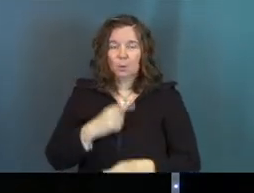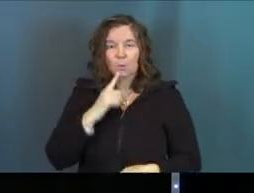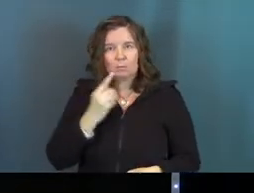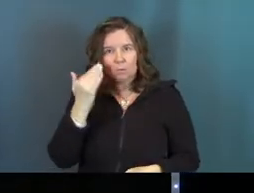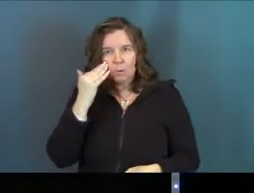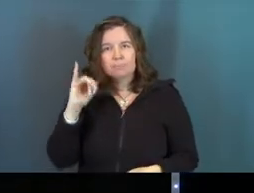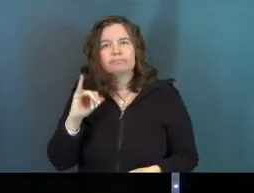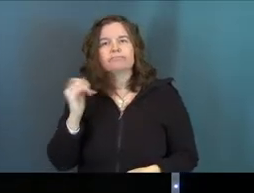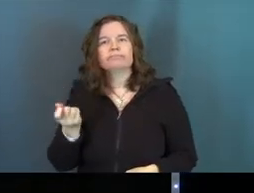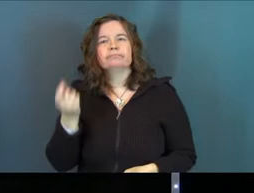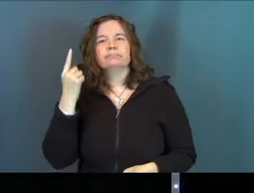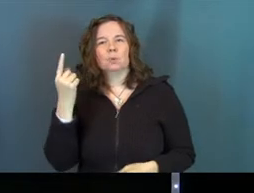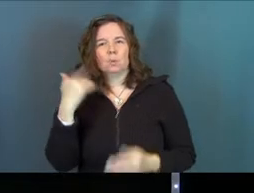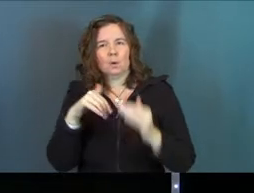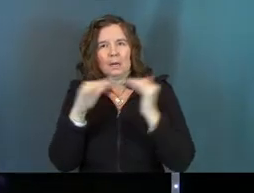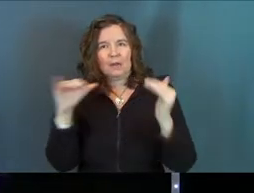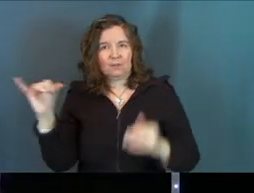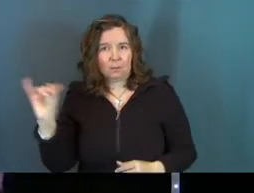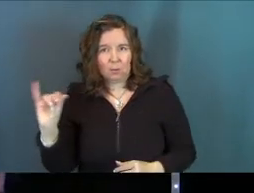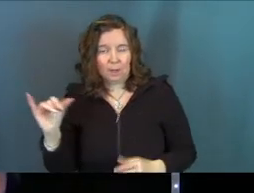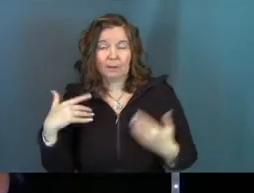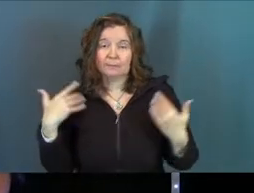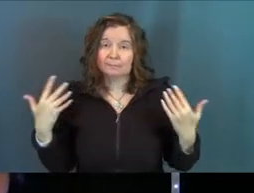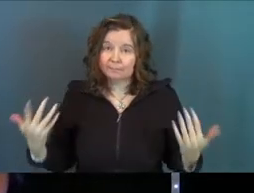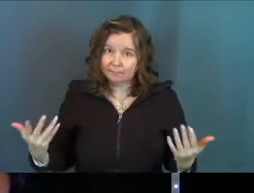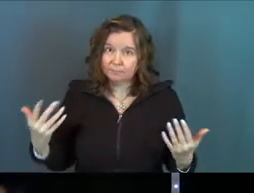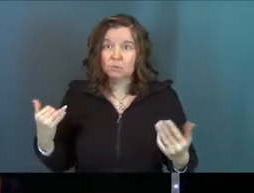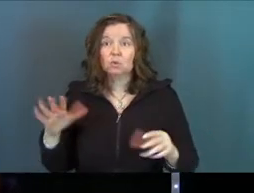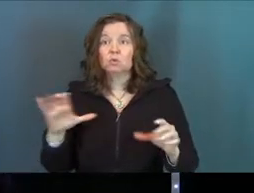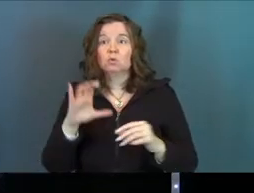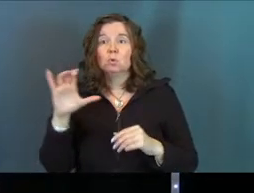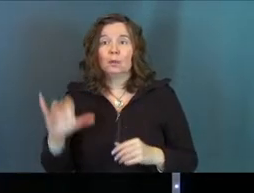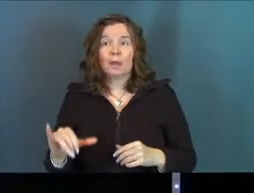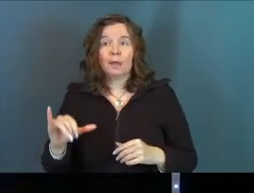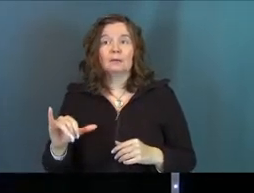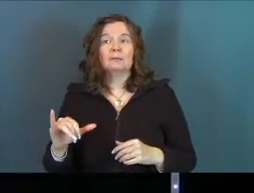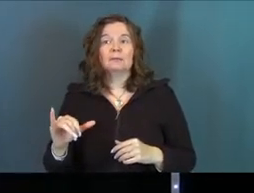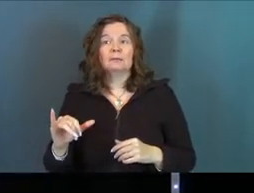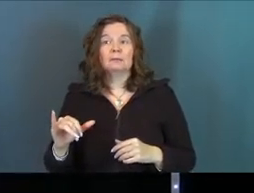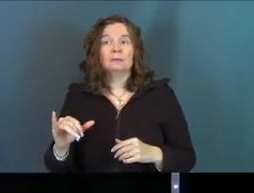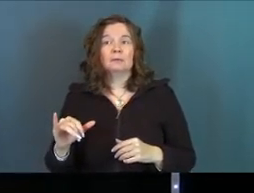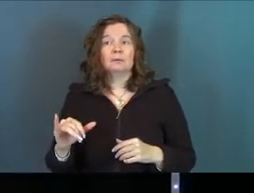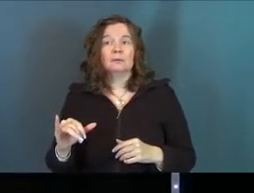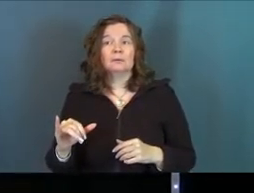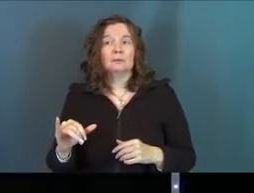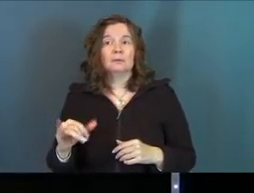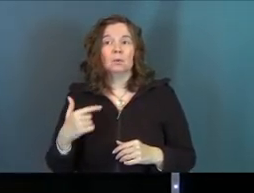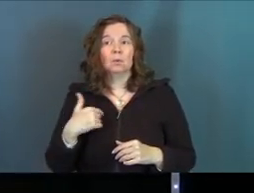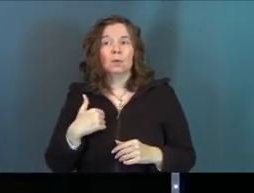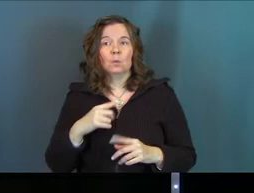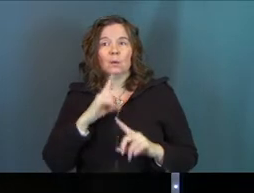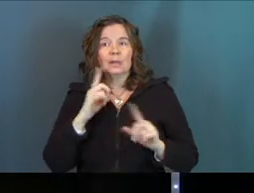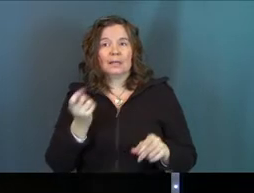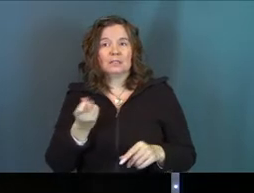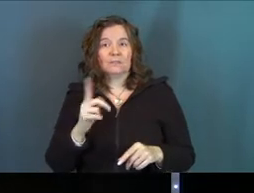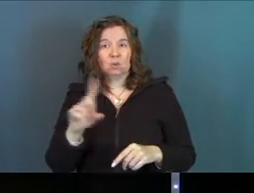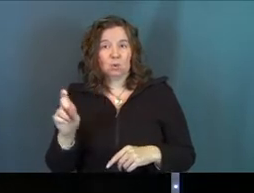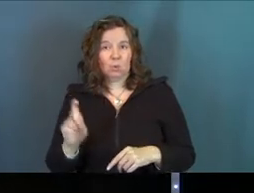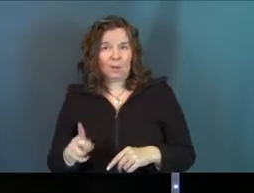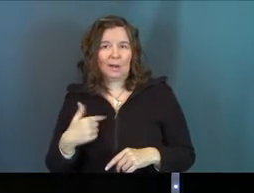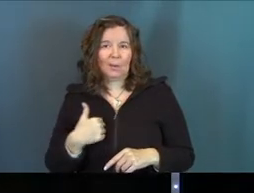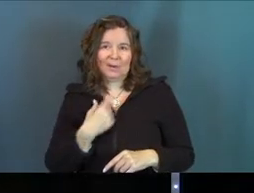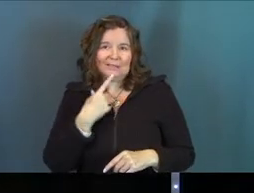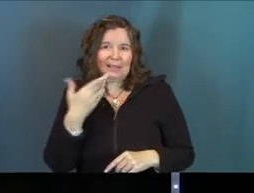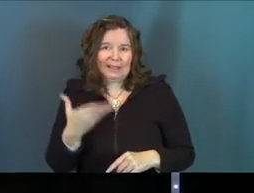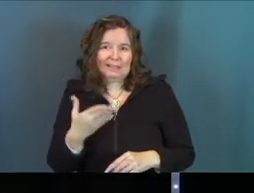and understand about what heaven will be like. And so to do that, we're going to answer a few questions, okay? And I